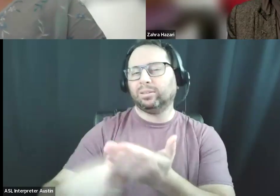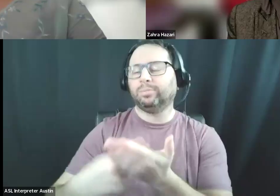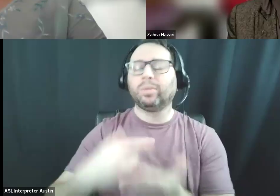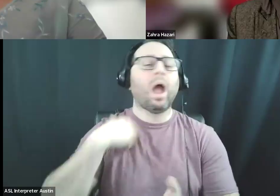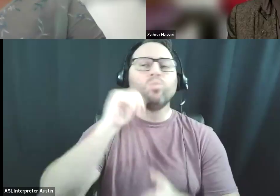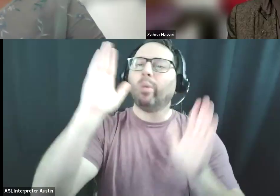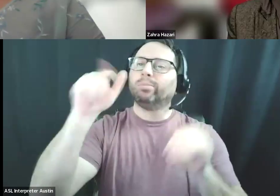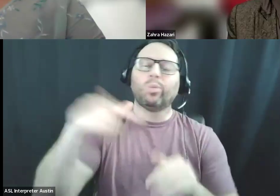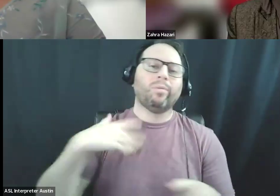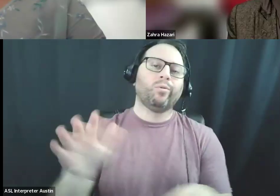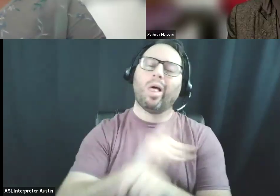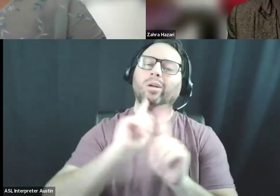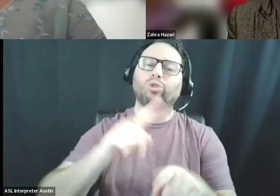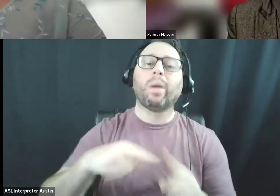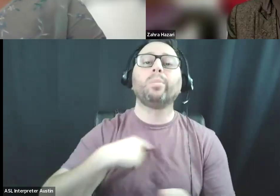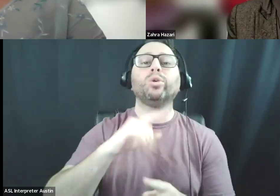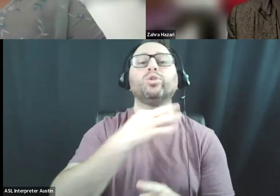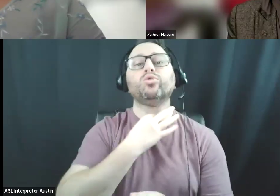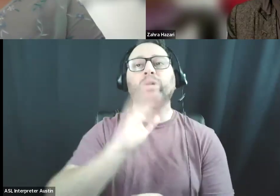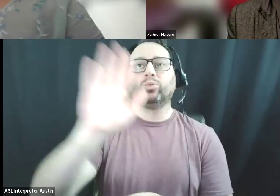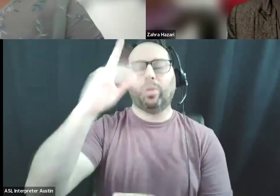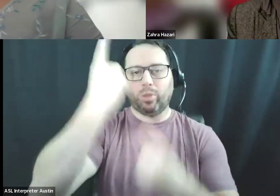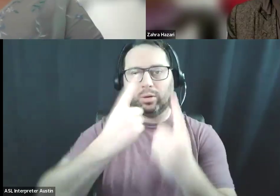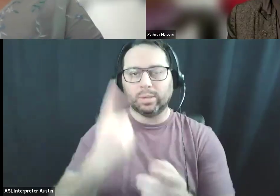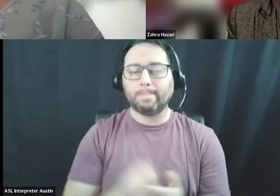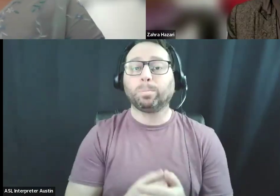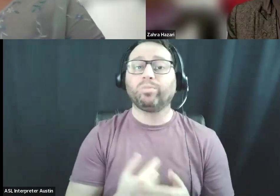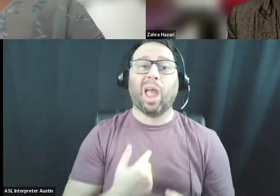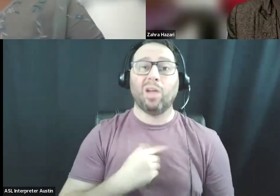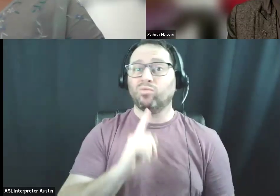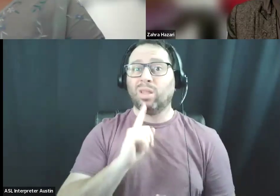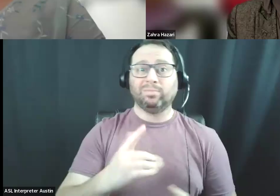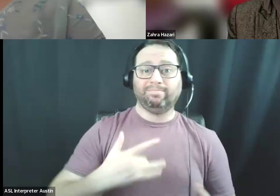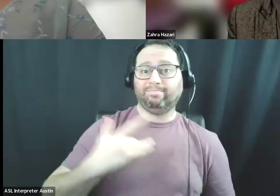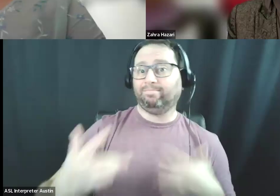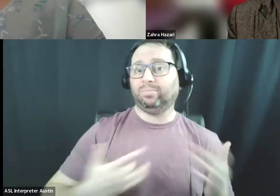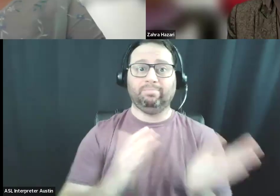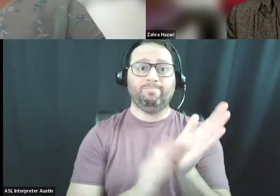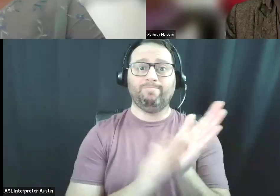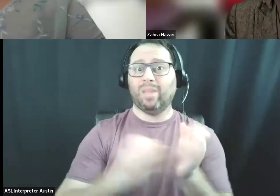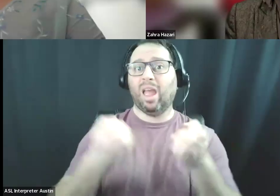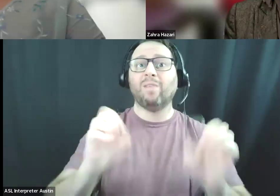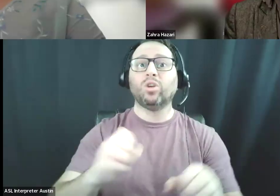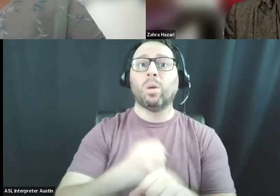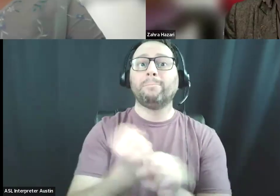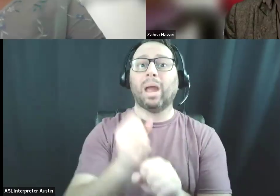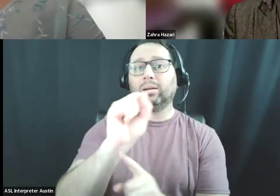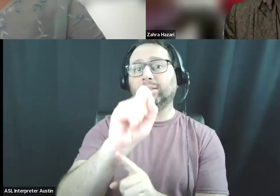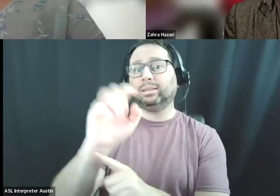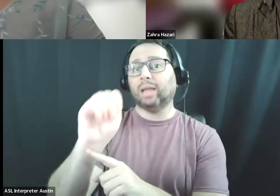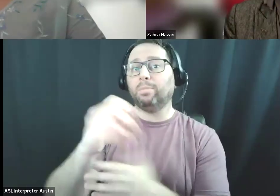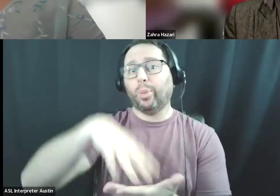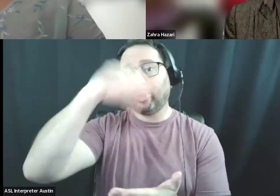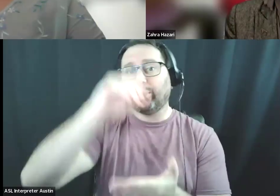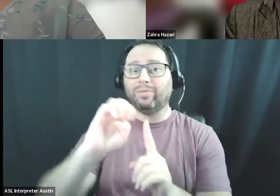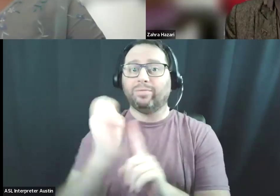your thoughts. As I totally applaud efforts to make STEM learning environments more student-centered. You